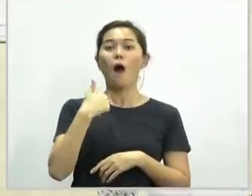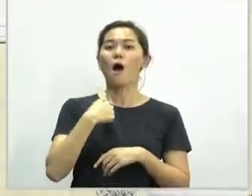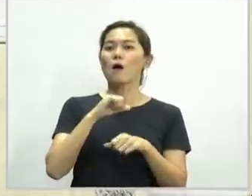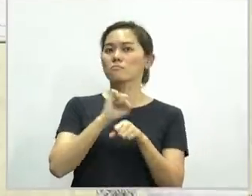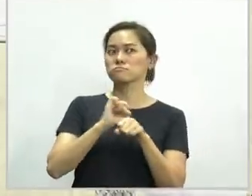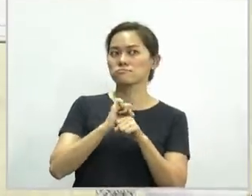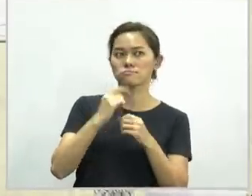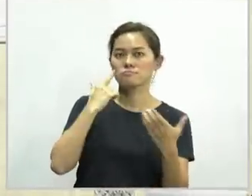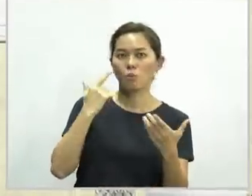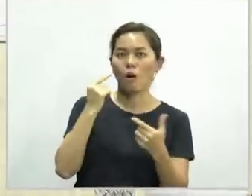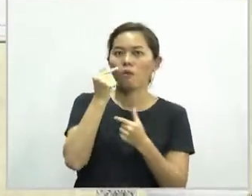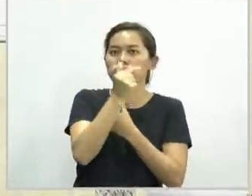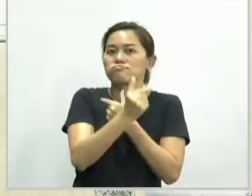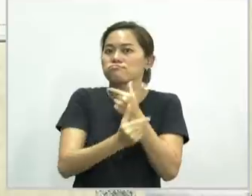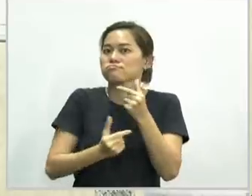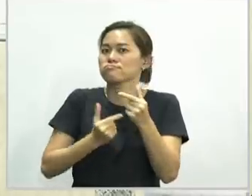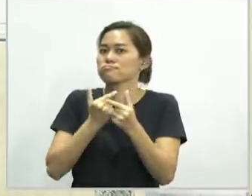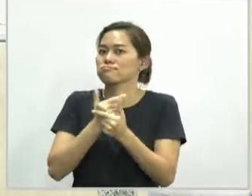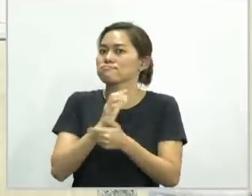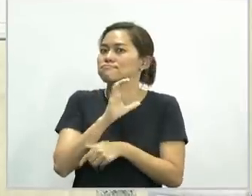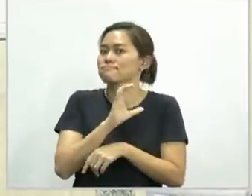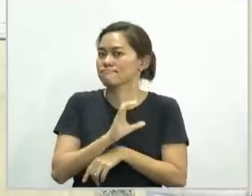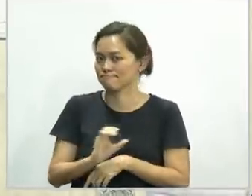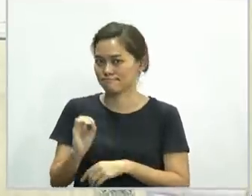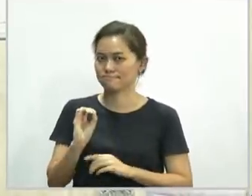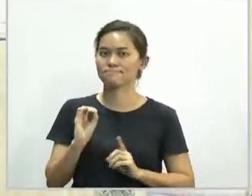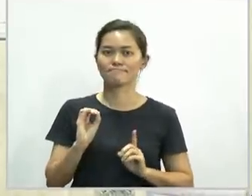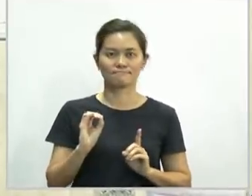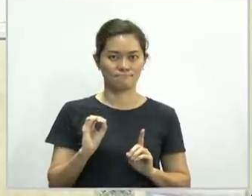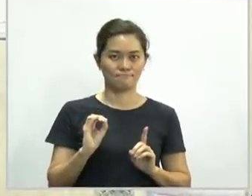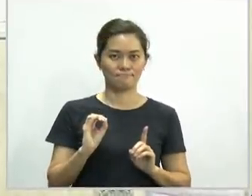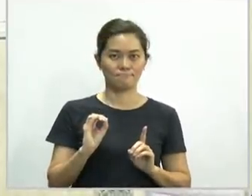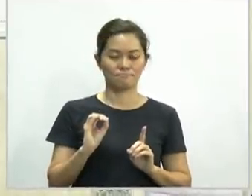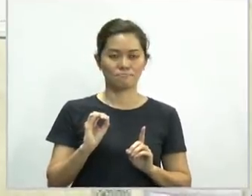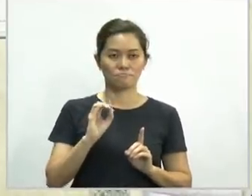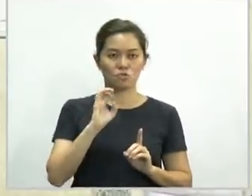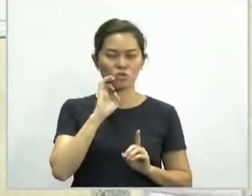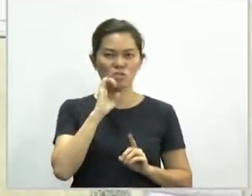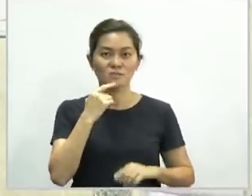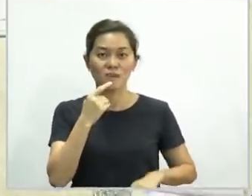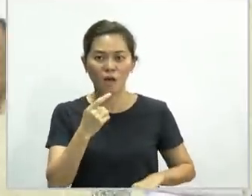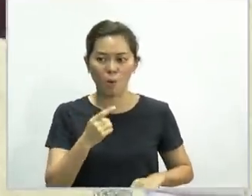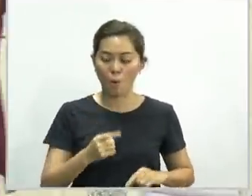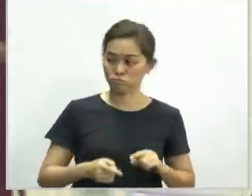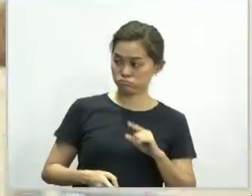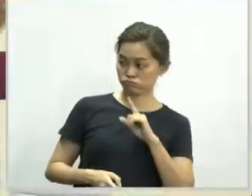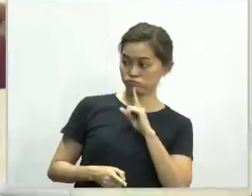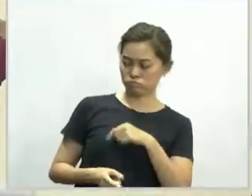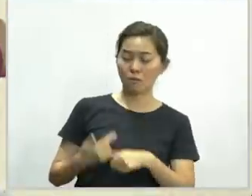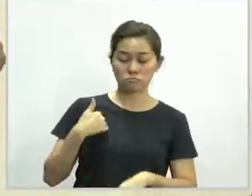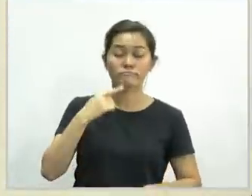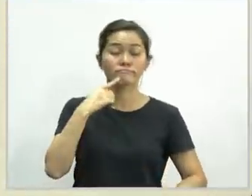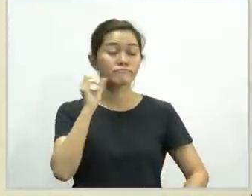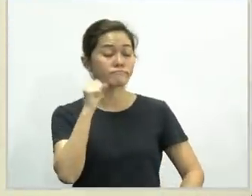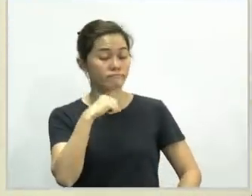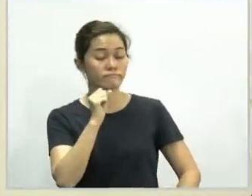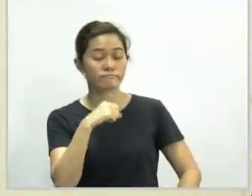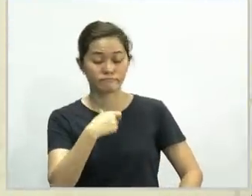for a global enterprise." She said, "Do you?" I said, "Yes, I